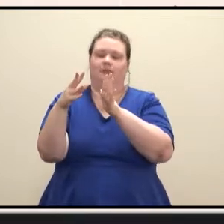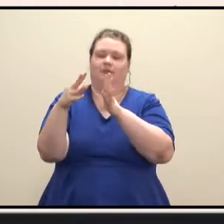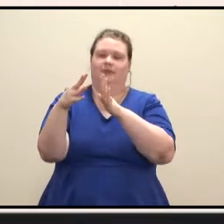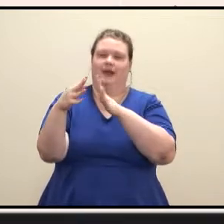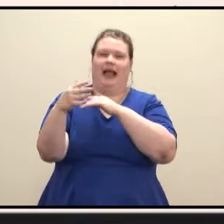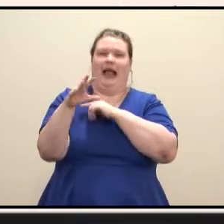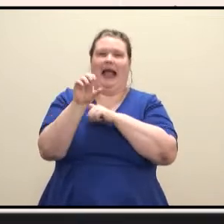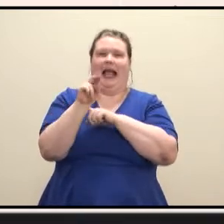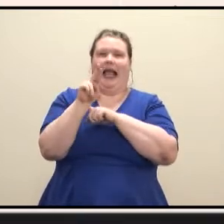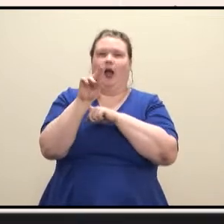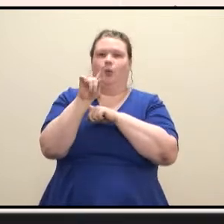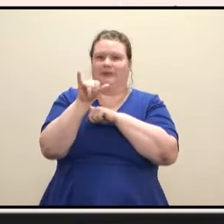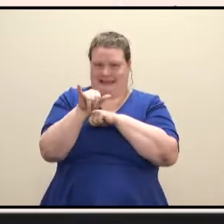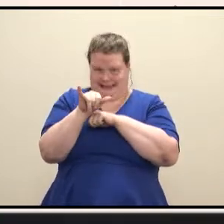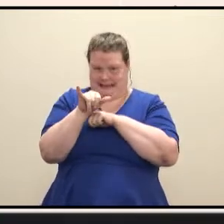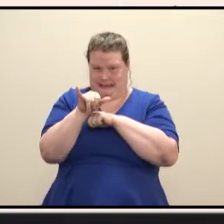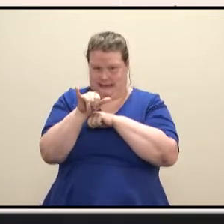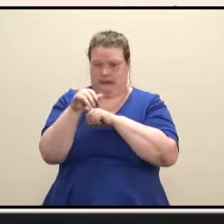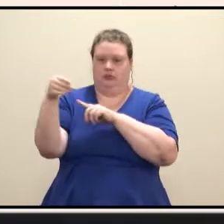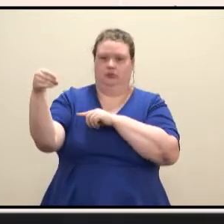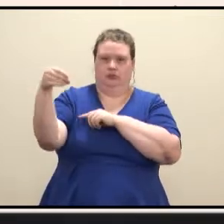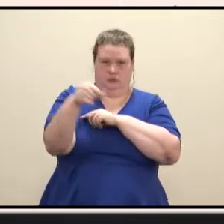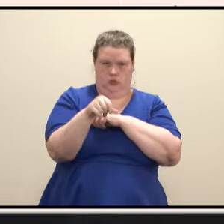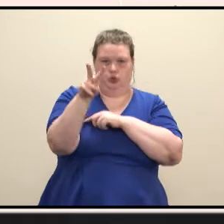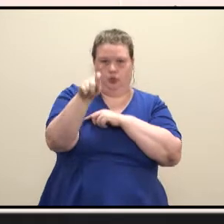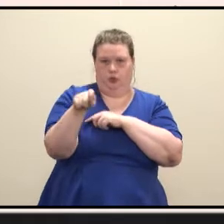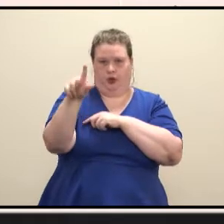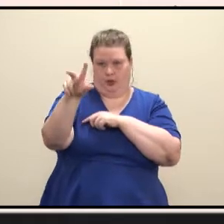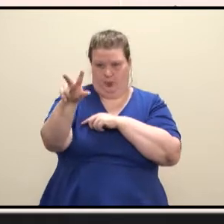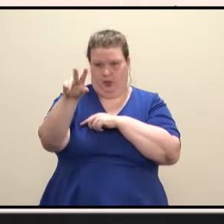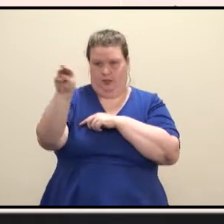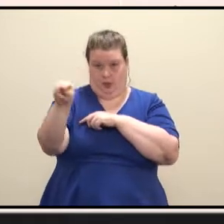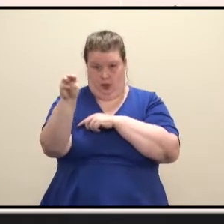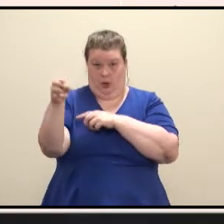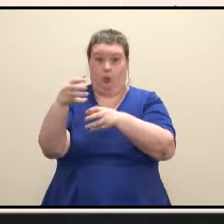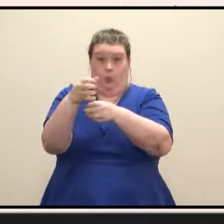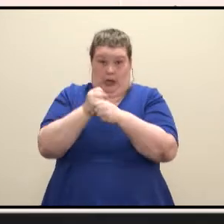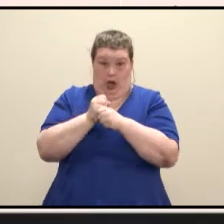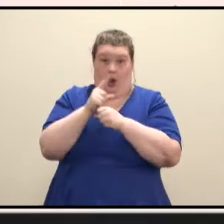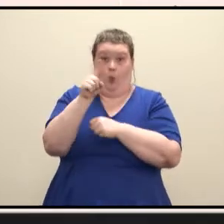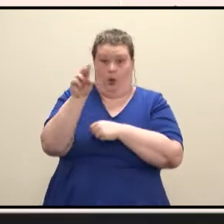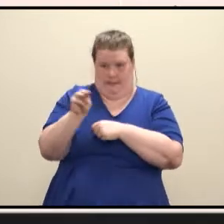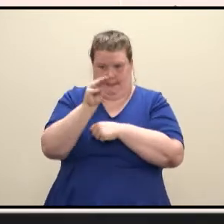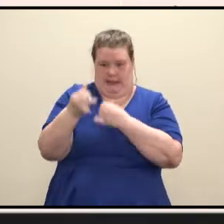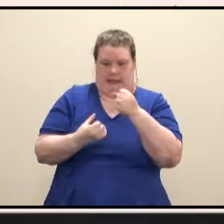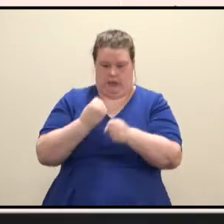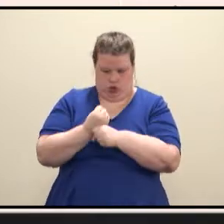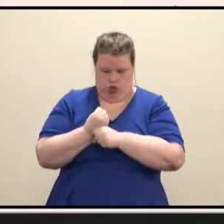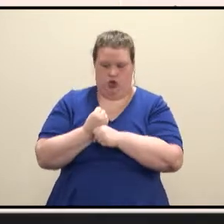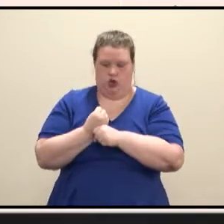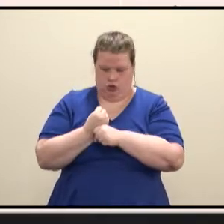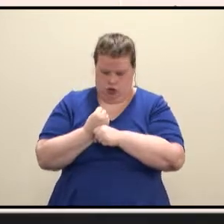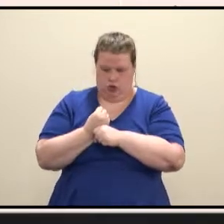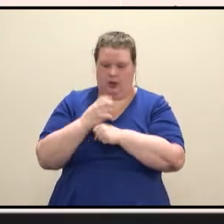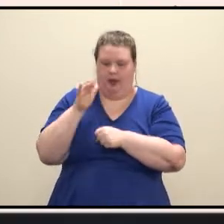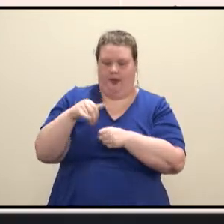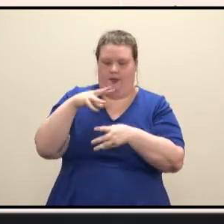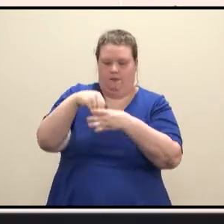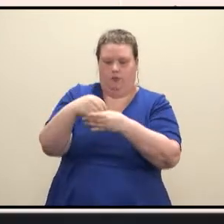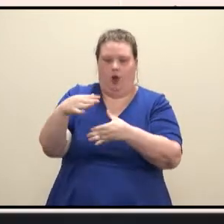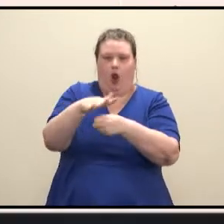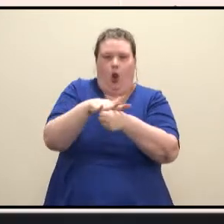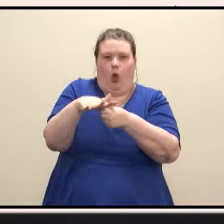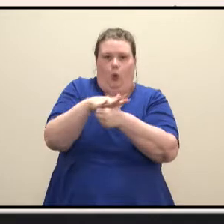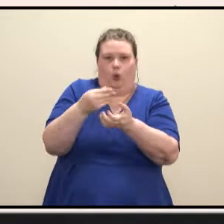from the county, and we did get $1 million of that this year, which is in that revenue, that local revenue that you see. There